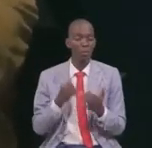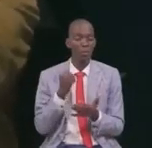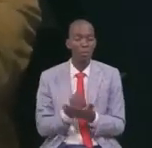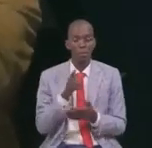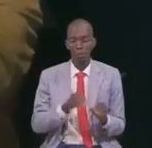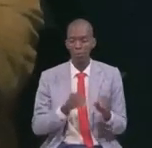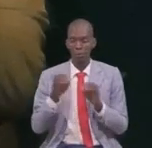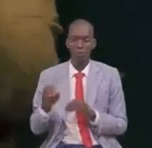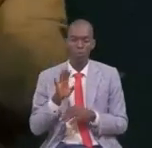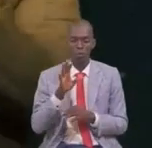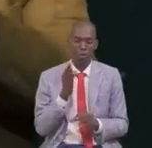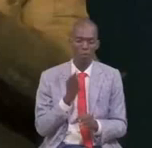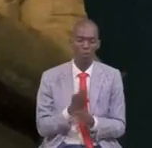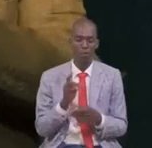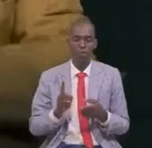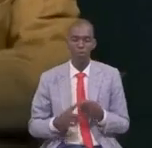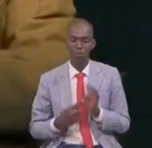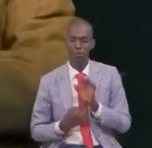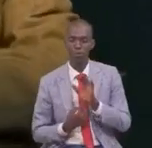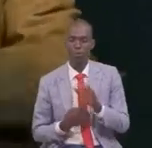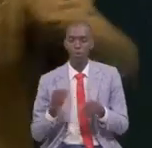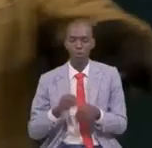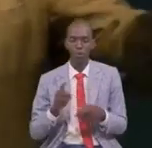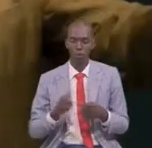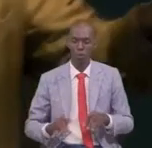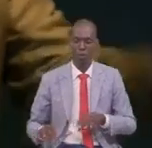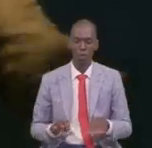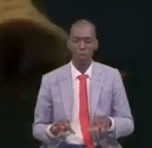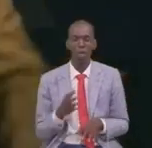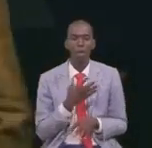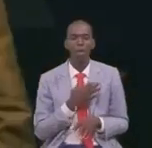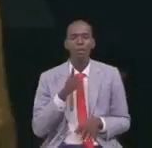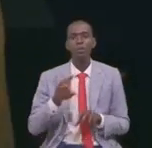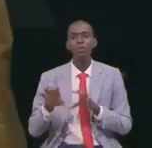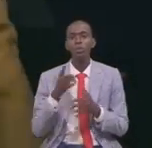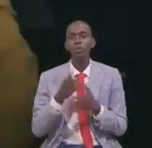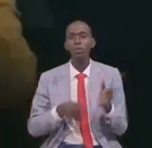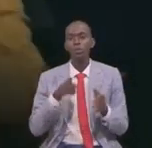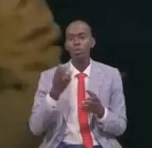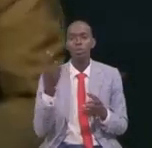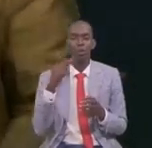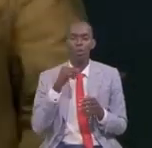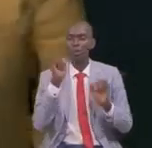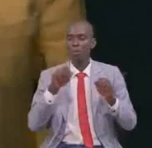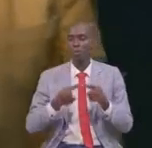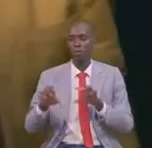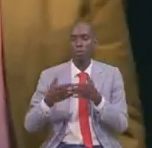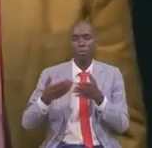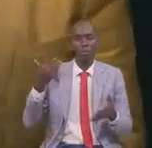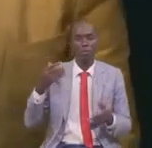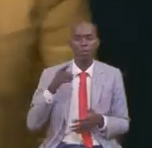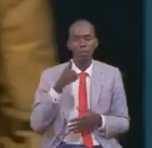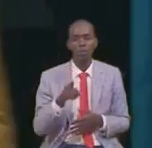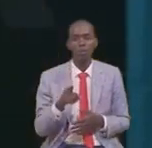faith into expression, your faith into action, and you do what you are not able to do before. You